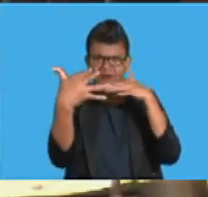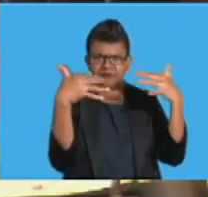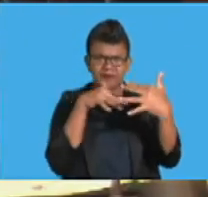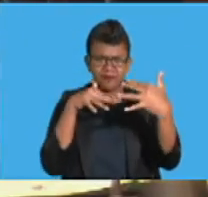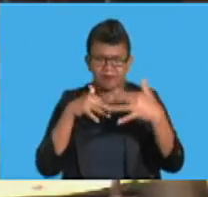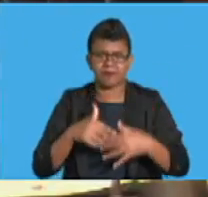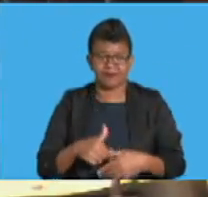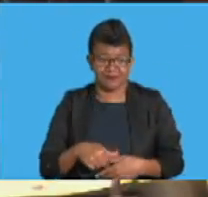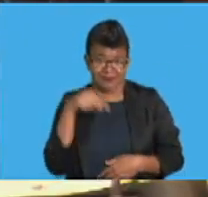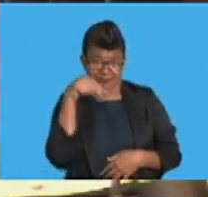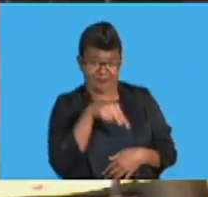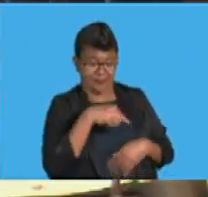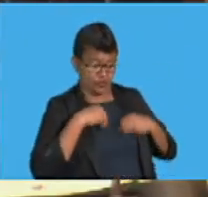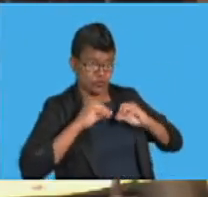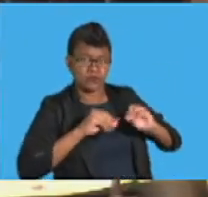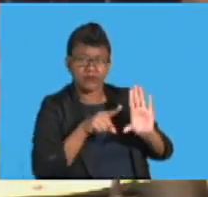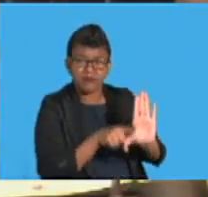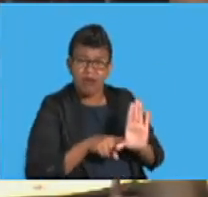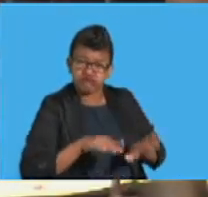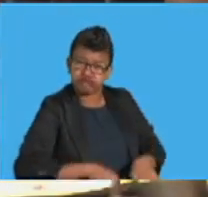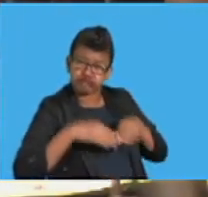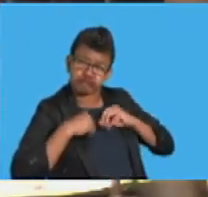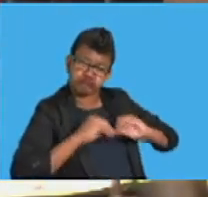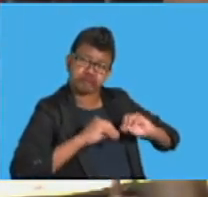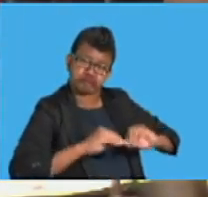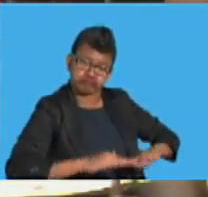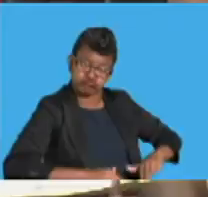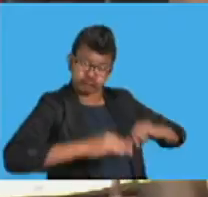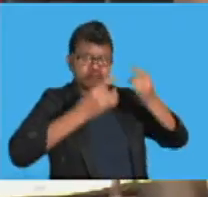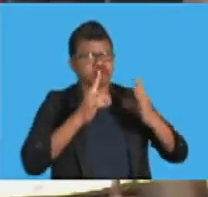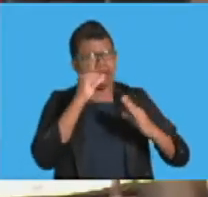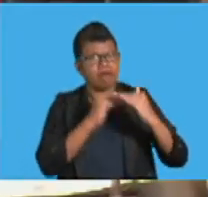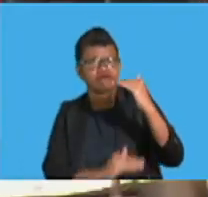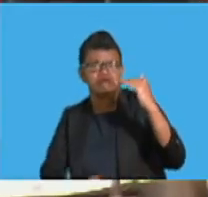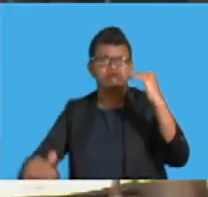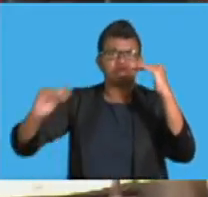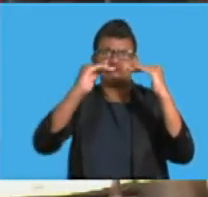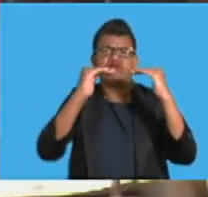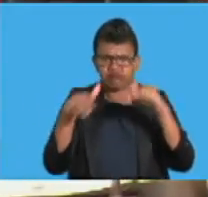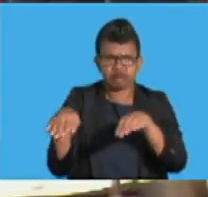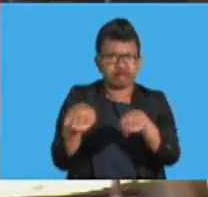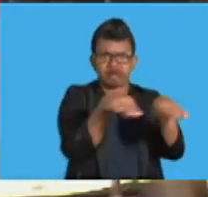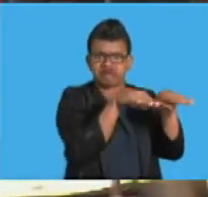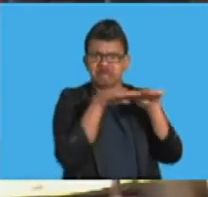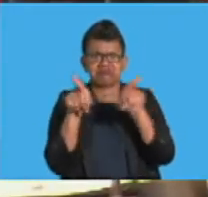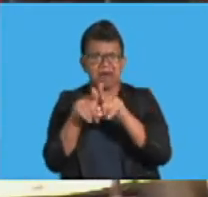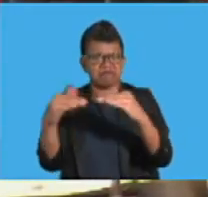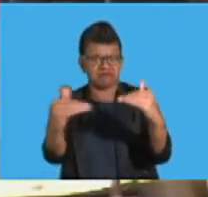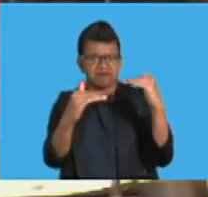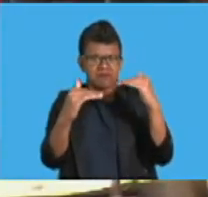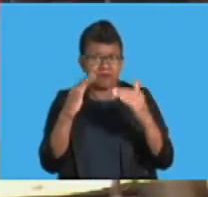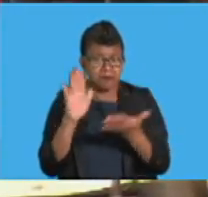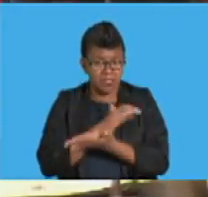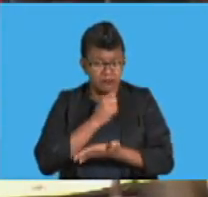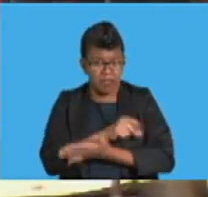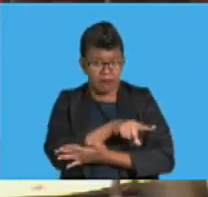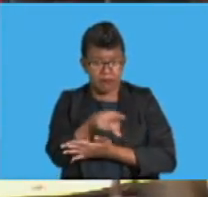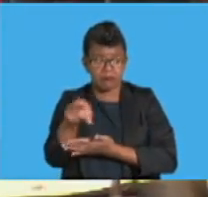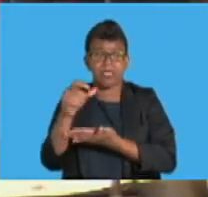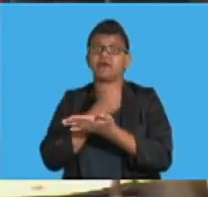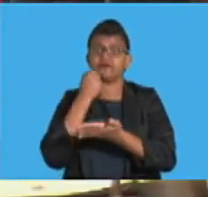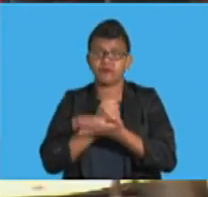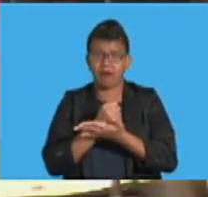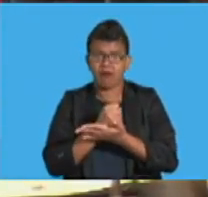ready to take over the baton and to take on the world. In emphasizing inclusive approach, Madam Speaker, we must ensure that we are not leaving